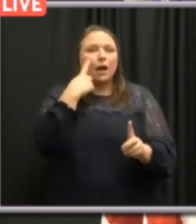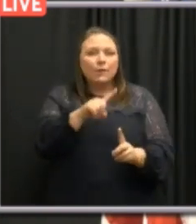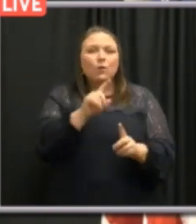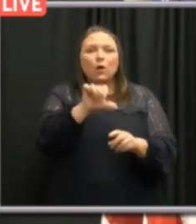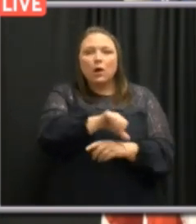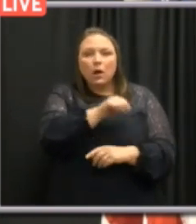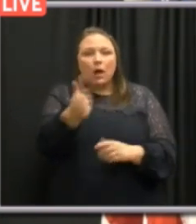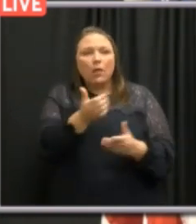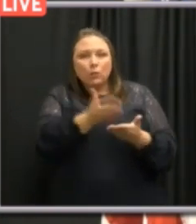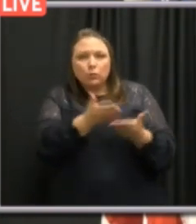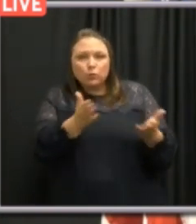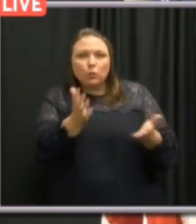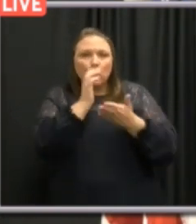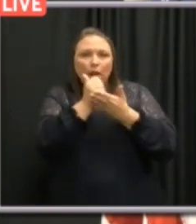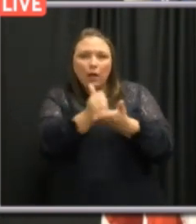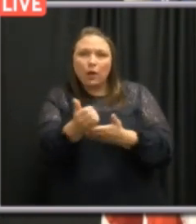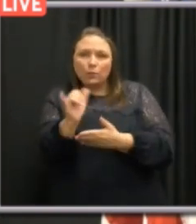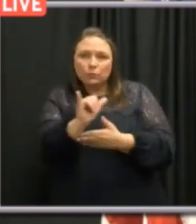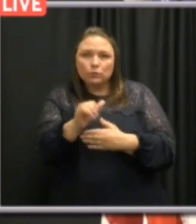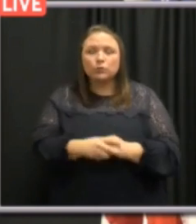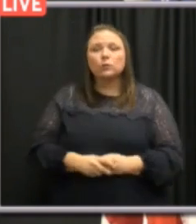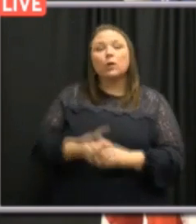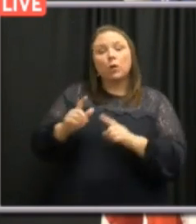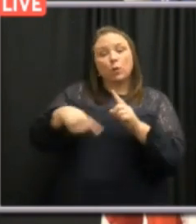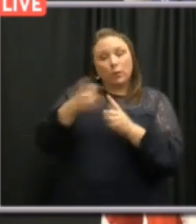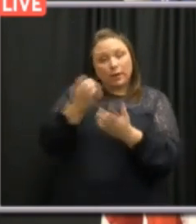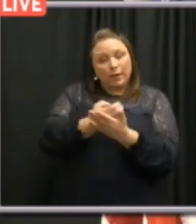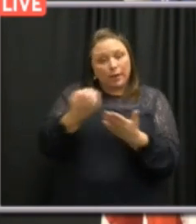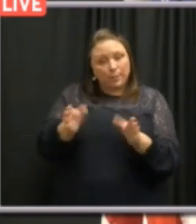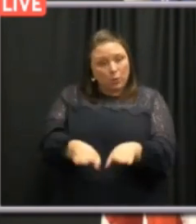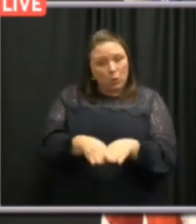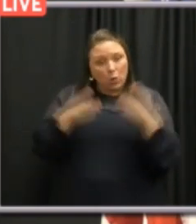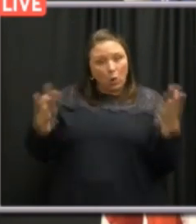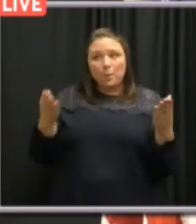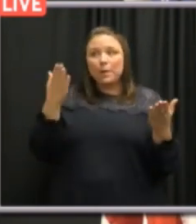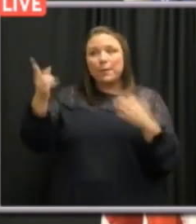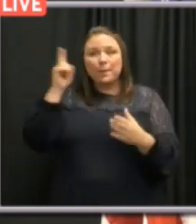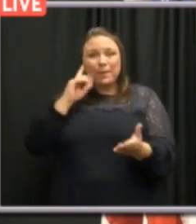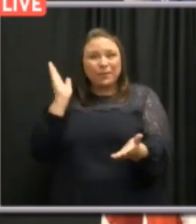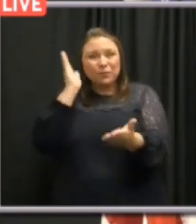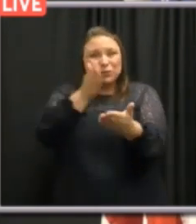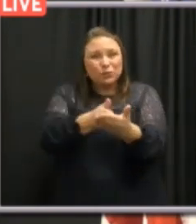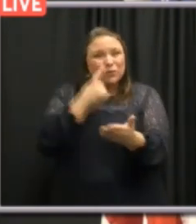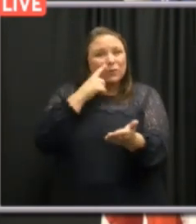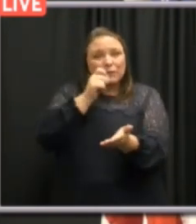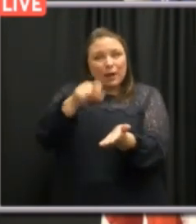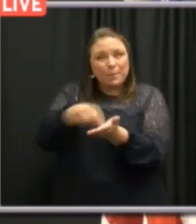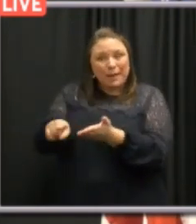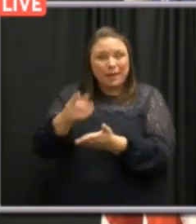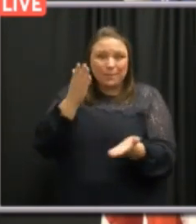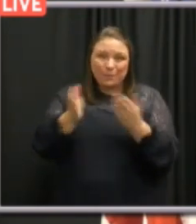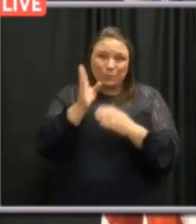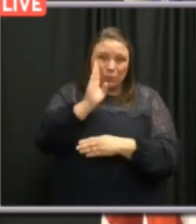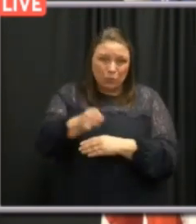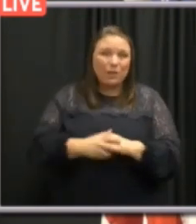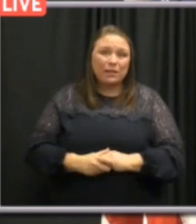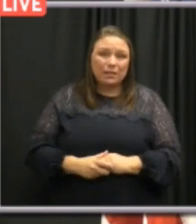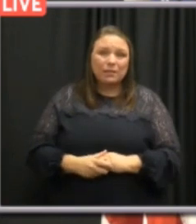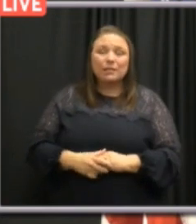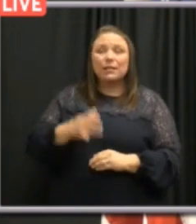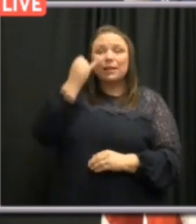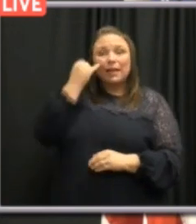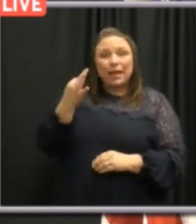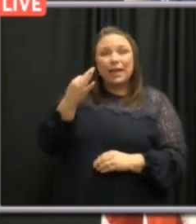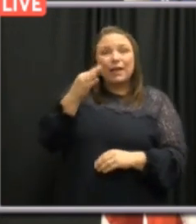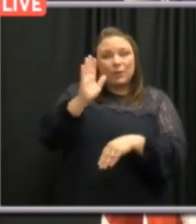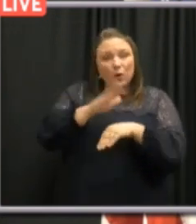later. Once the economy opens up, you may receive an eviction lawsuit for non-payment of rent. If you receive a summons